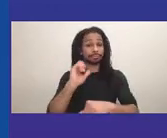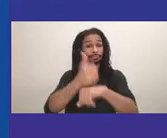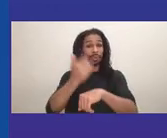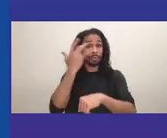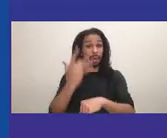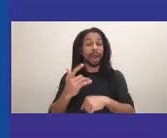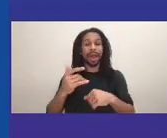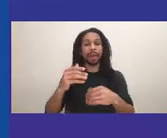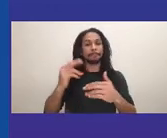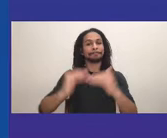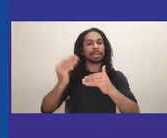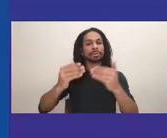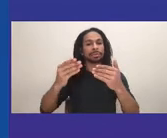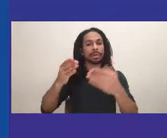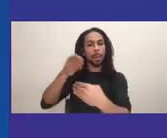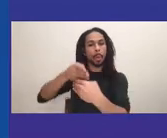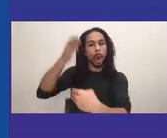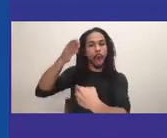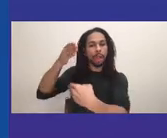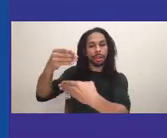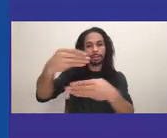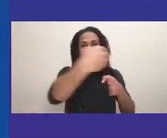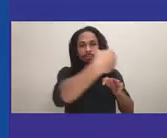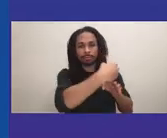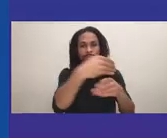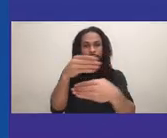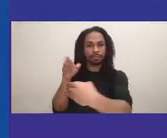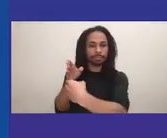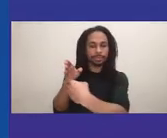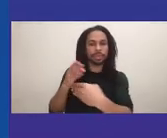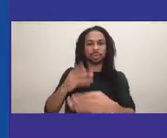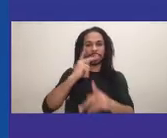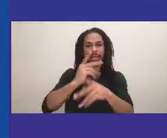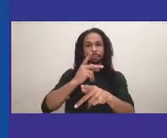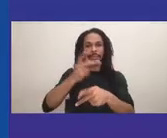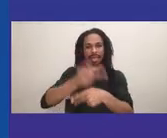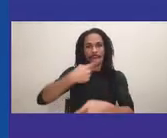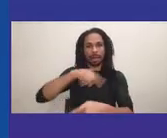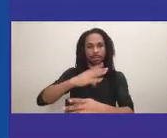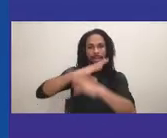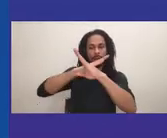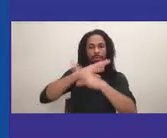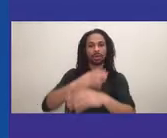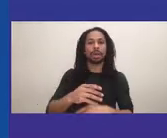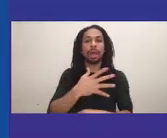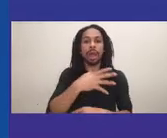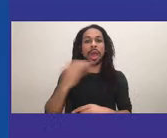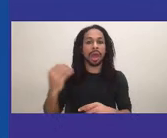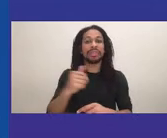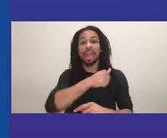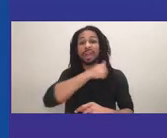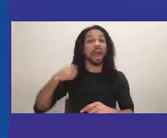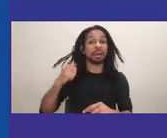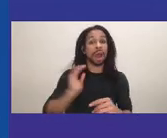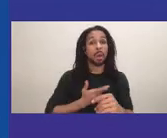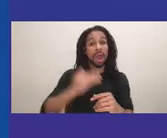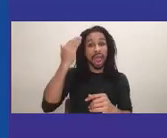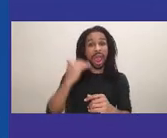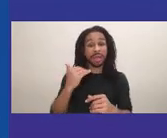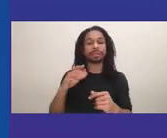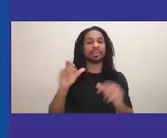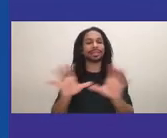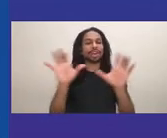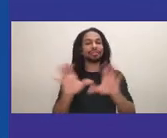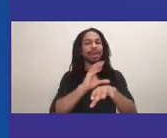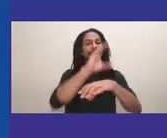was decorated with our severed heads. We desperately want to return, but most of us